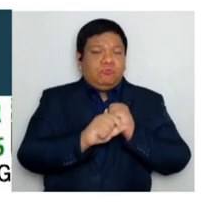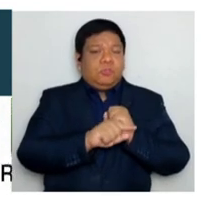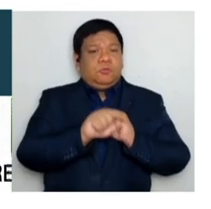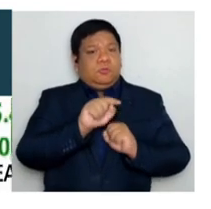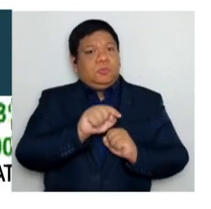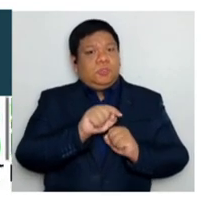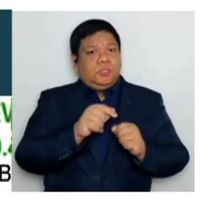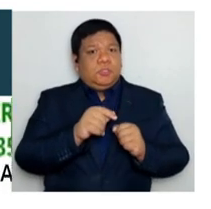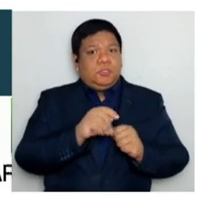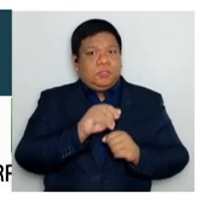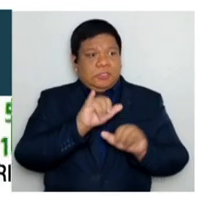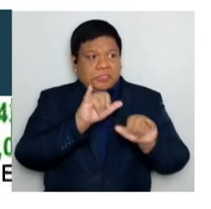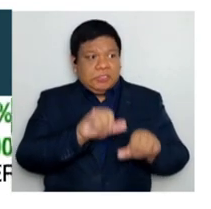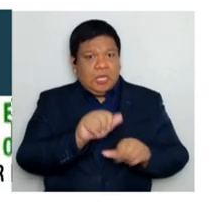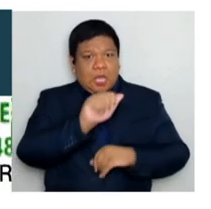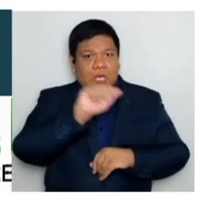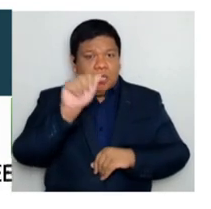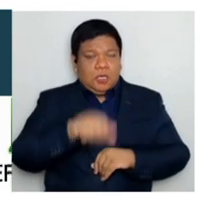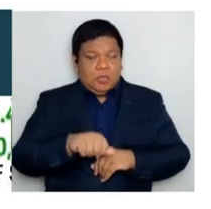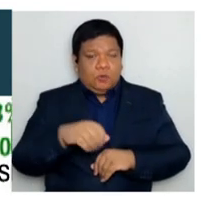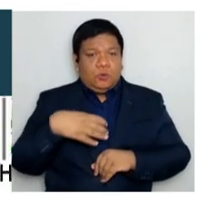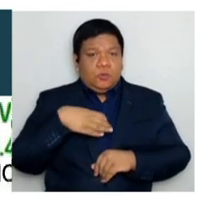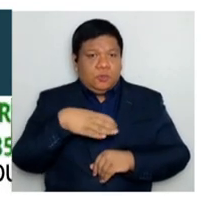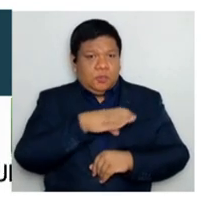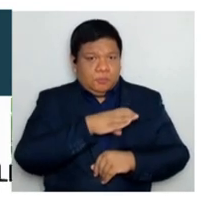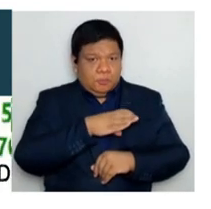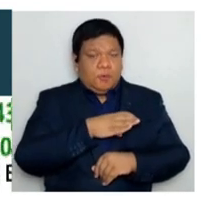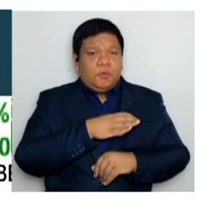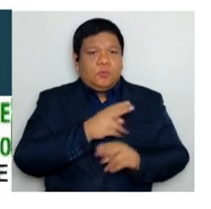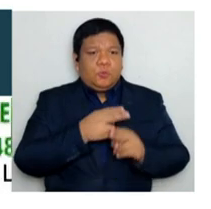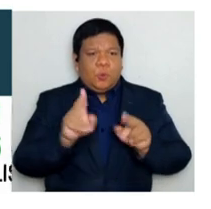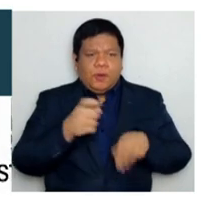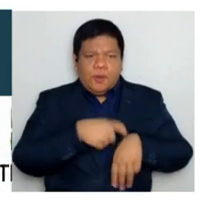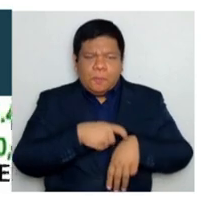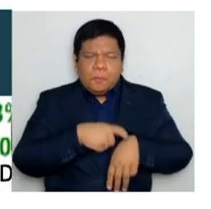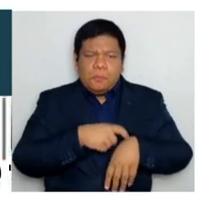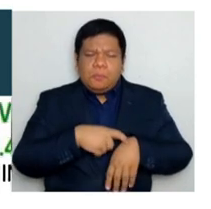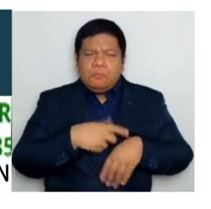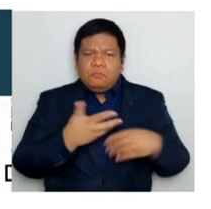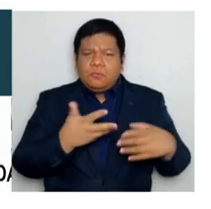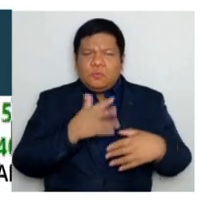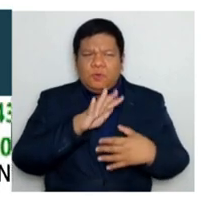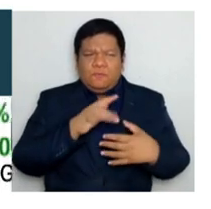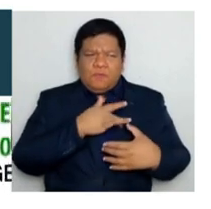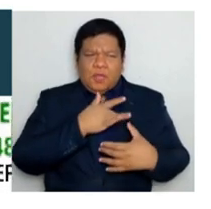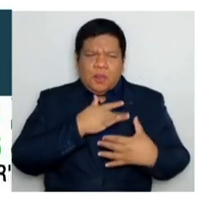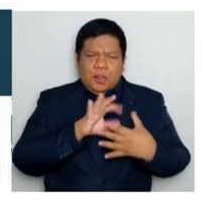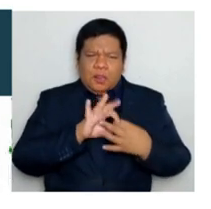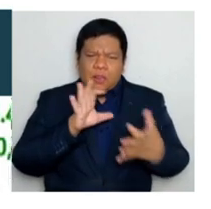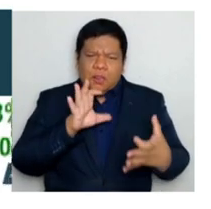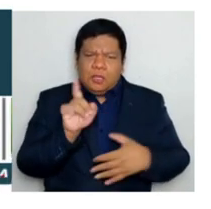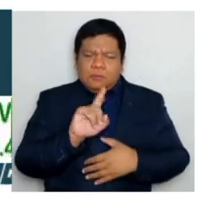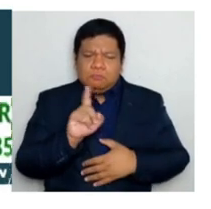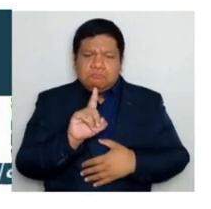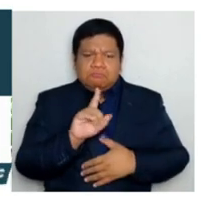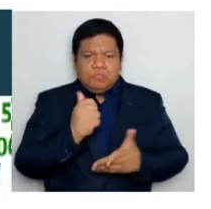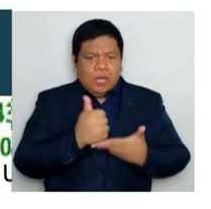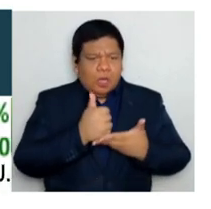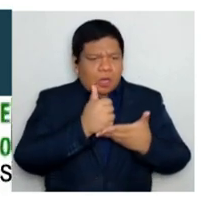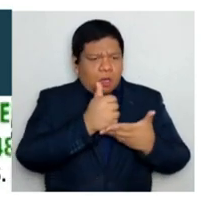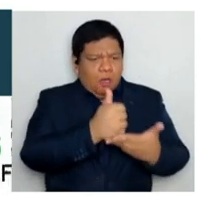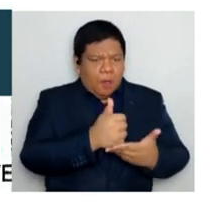Antique, as Antique governor, congresswoman, I should say, what were the disconnects? You've helped shape